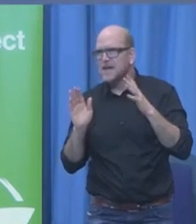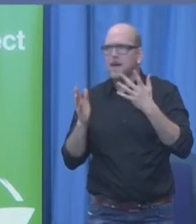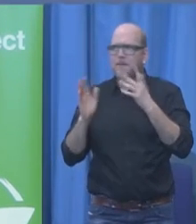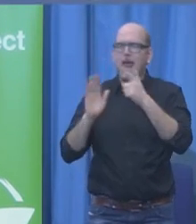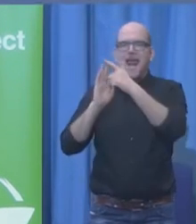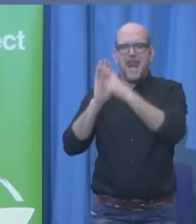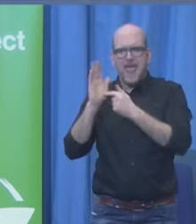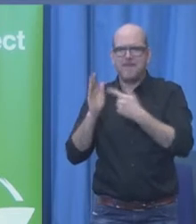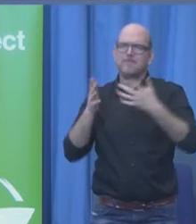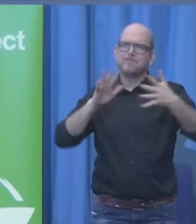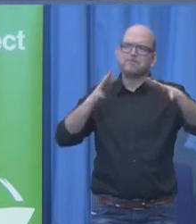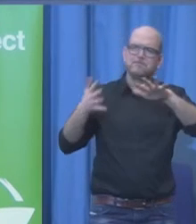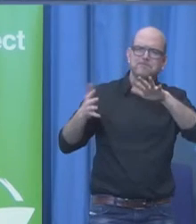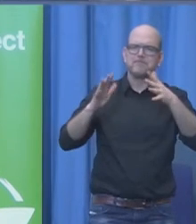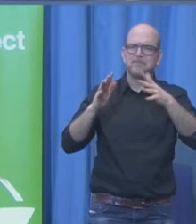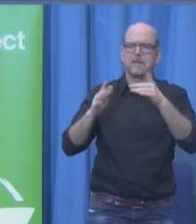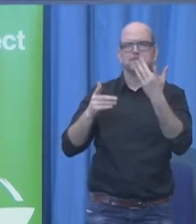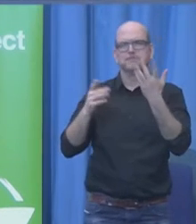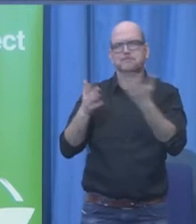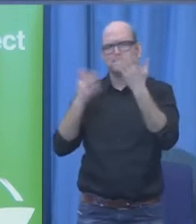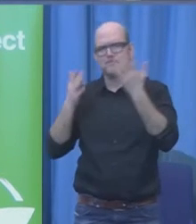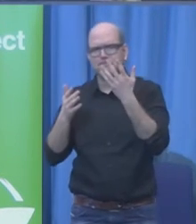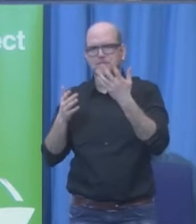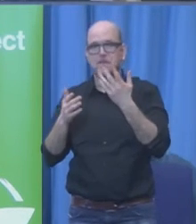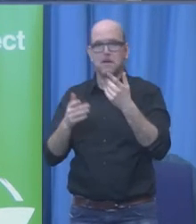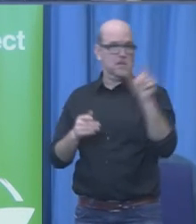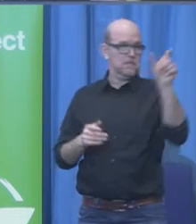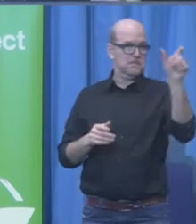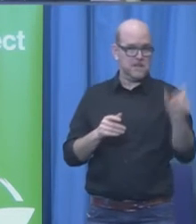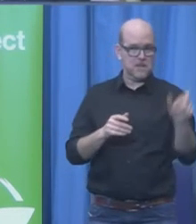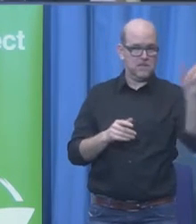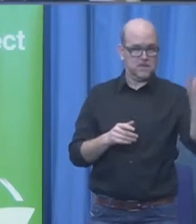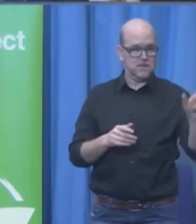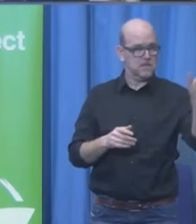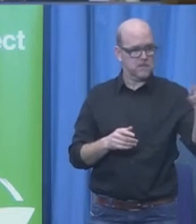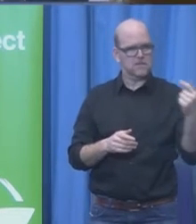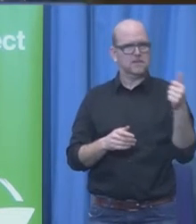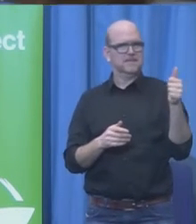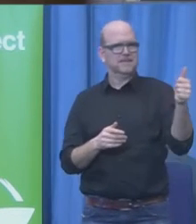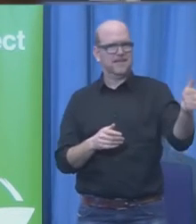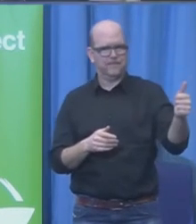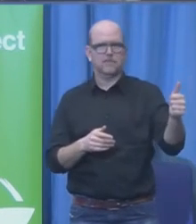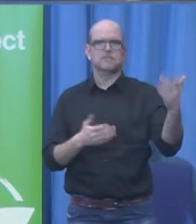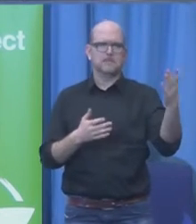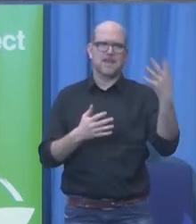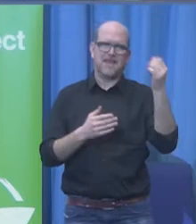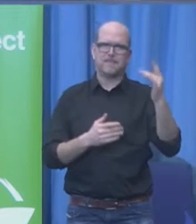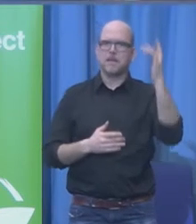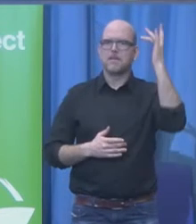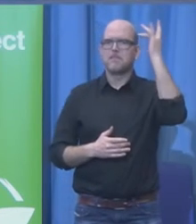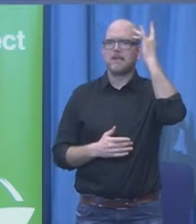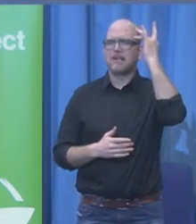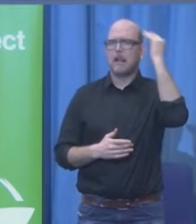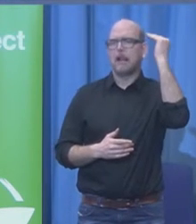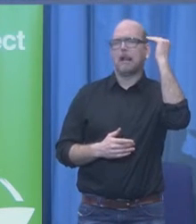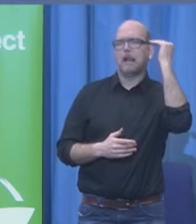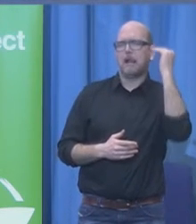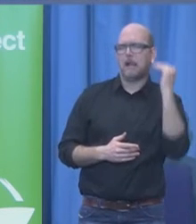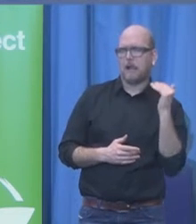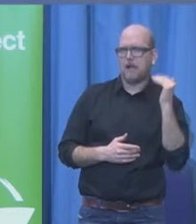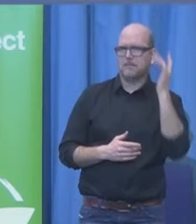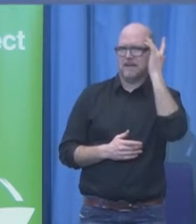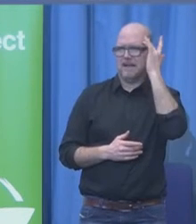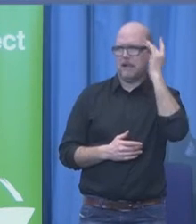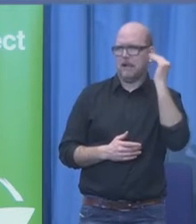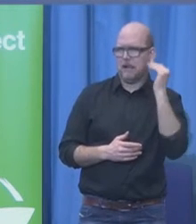to do with various people who had mental health challenges and intellectual disabilities,